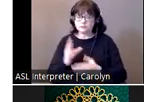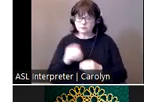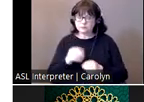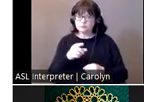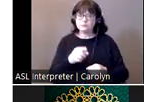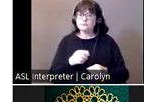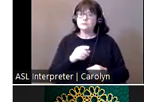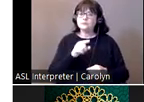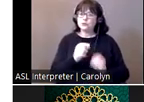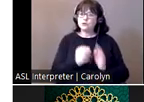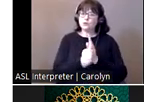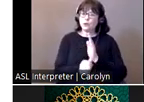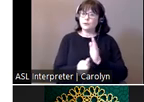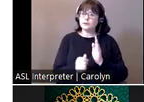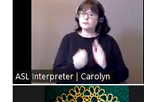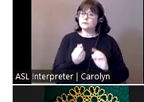what are you now competent in?